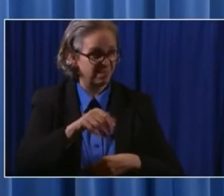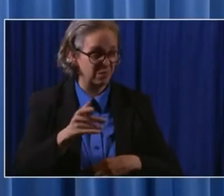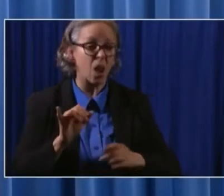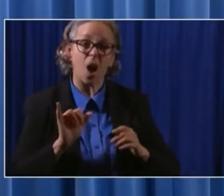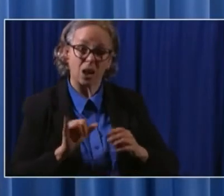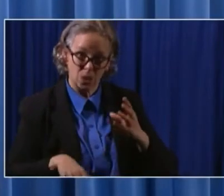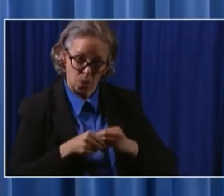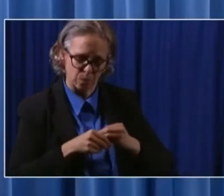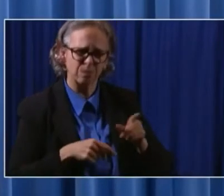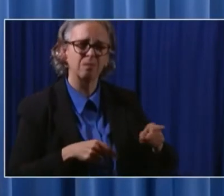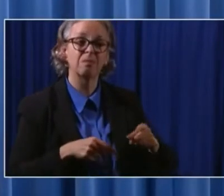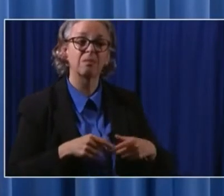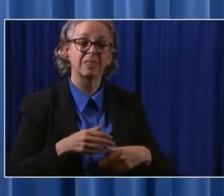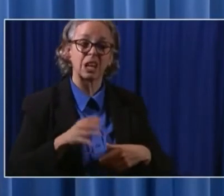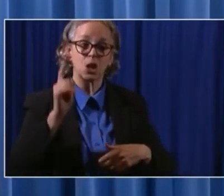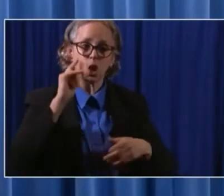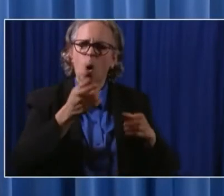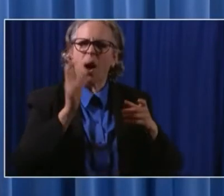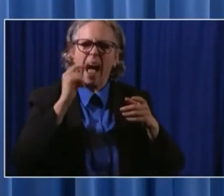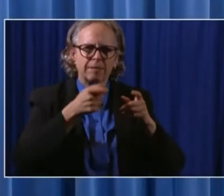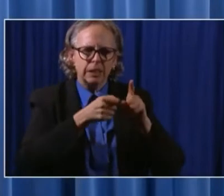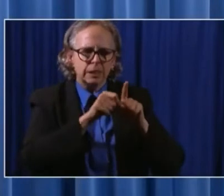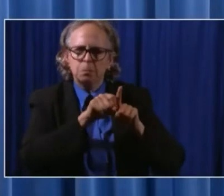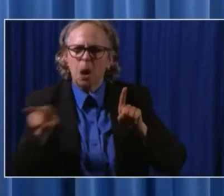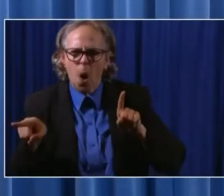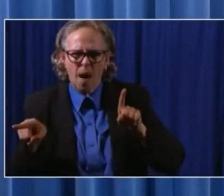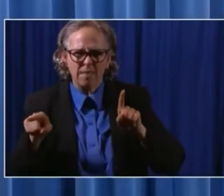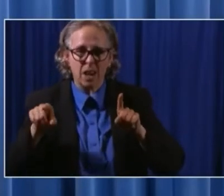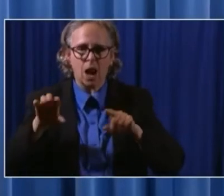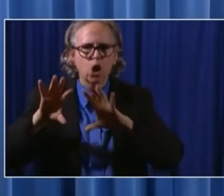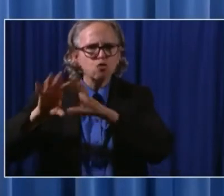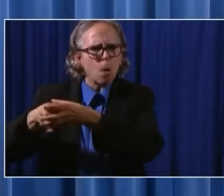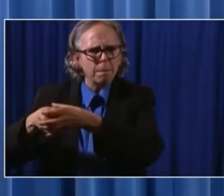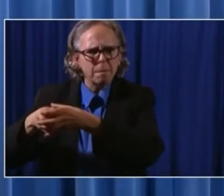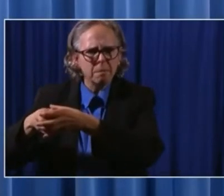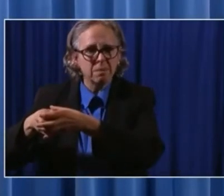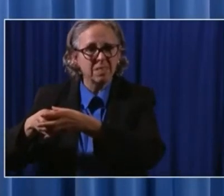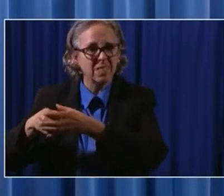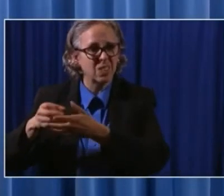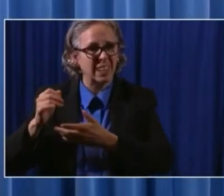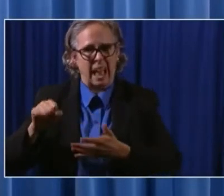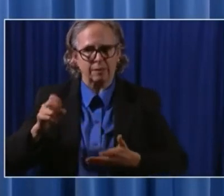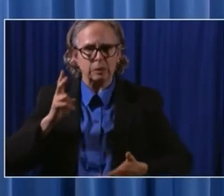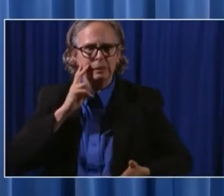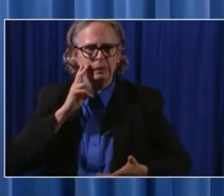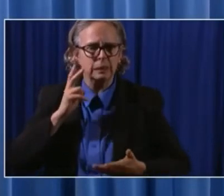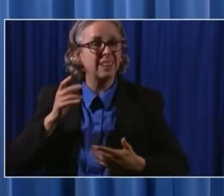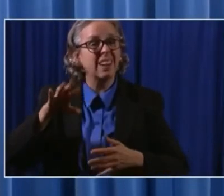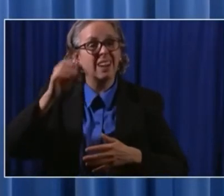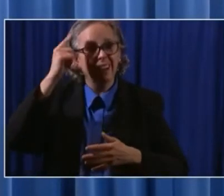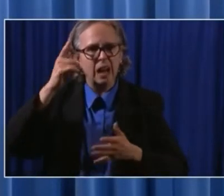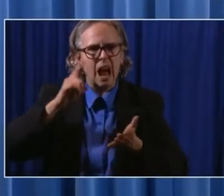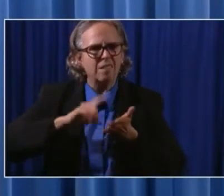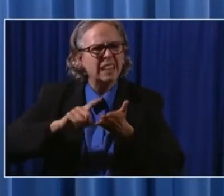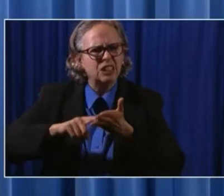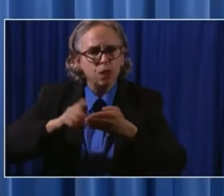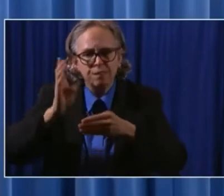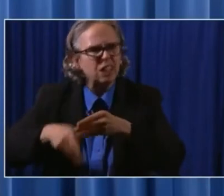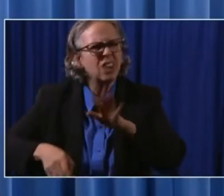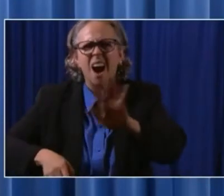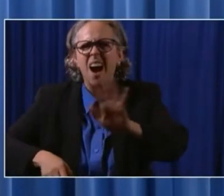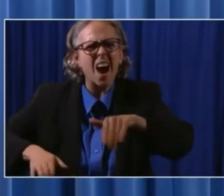group, and so we're going to see. Look, the U.S. Attorney said the investigation's not over. If they're charged, we certainly would give back